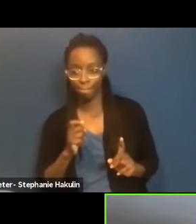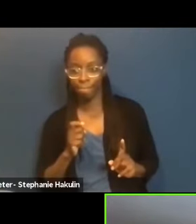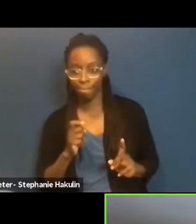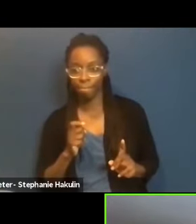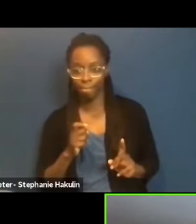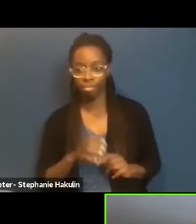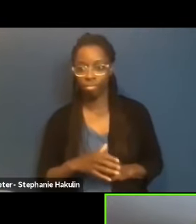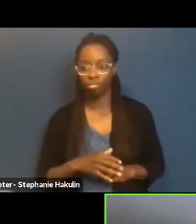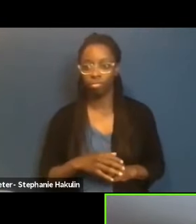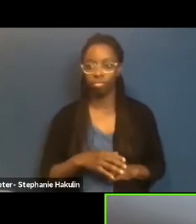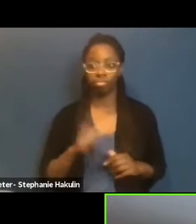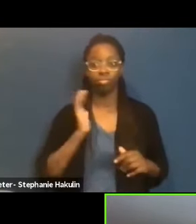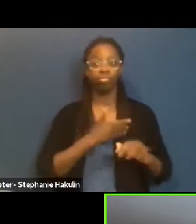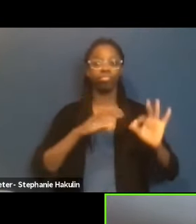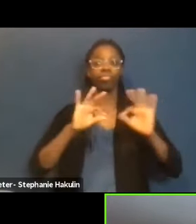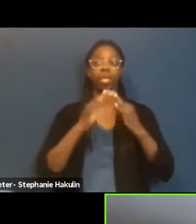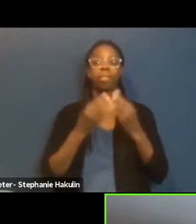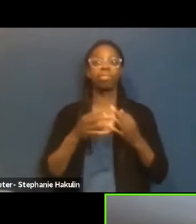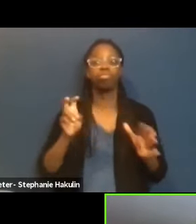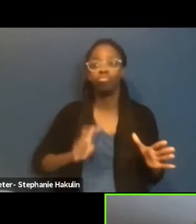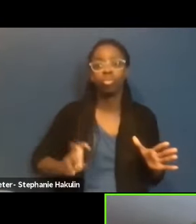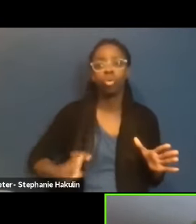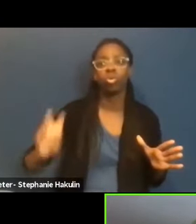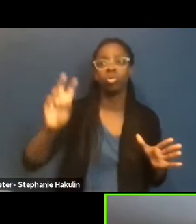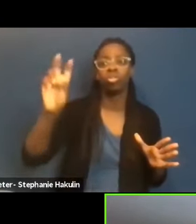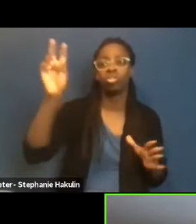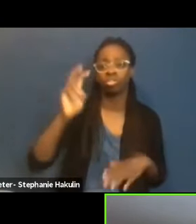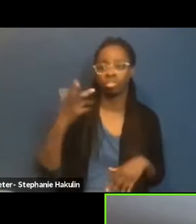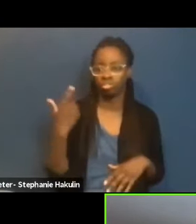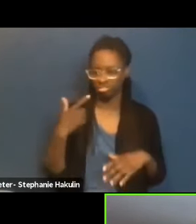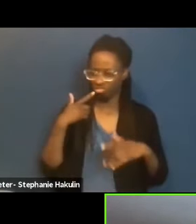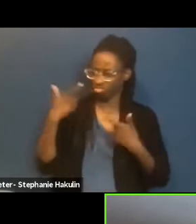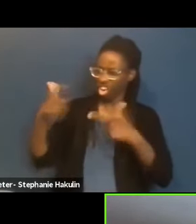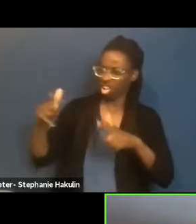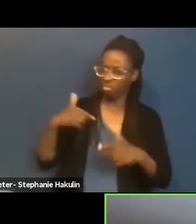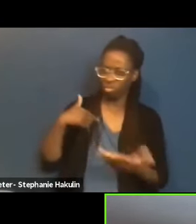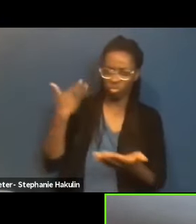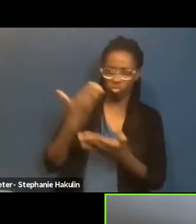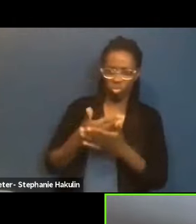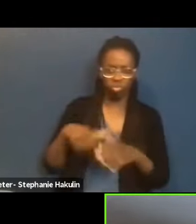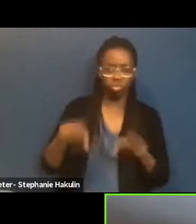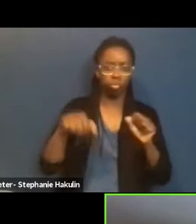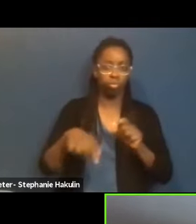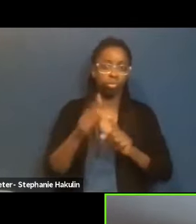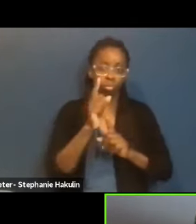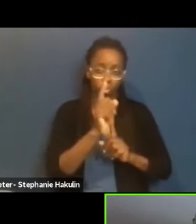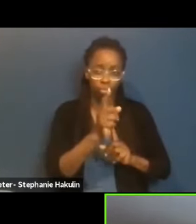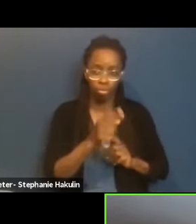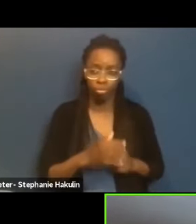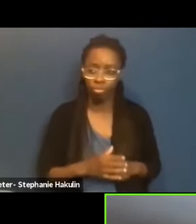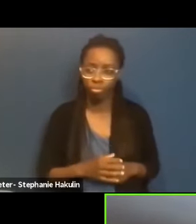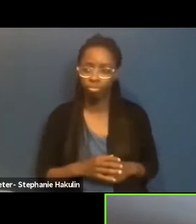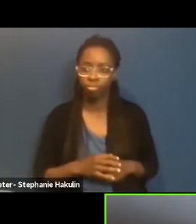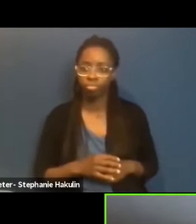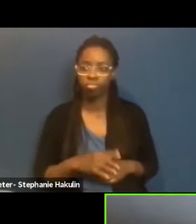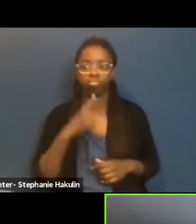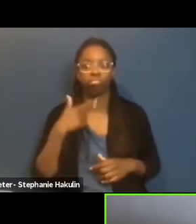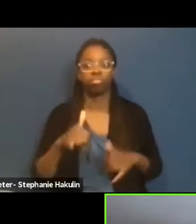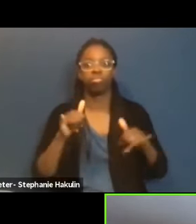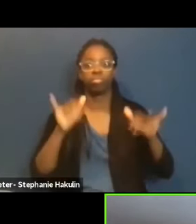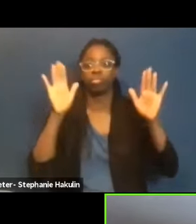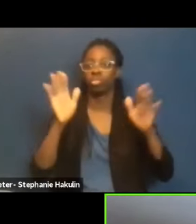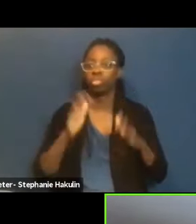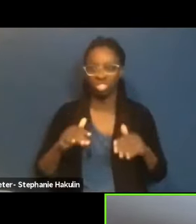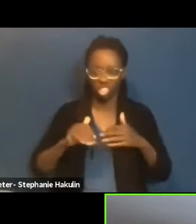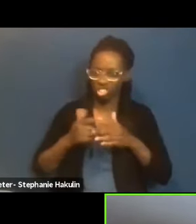bring us to this moment. And I can't think of a better way to start this poem than with the invocation of those that